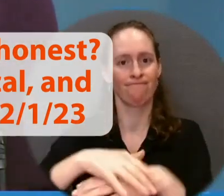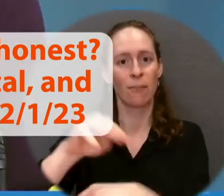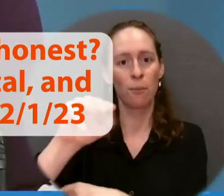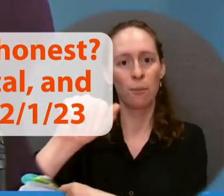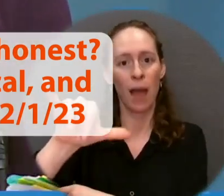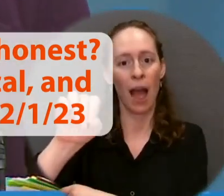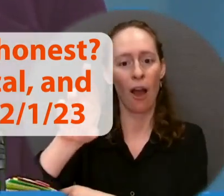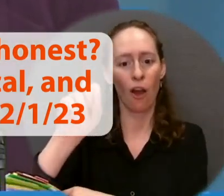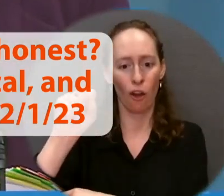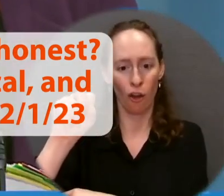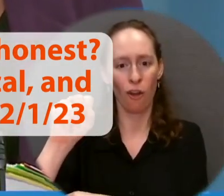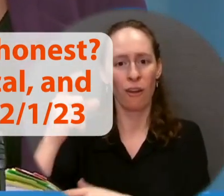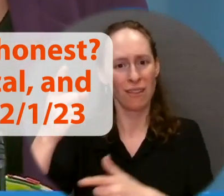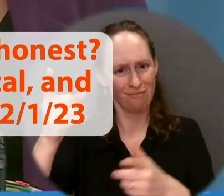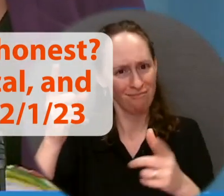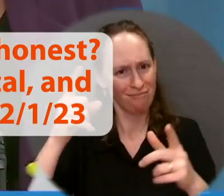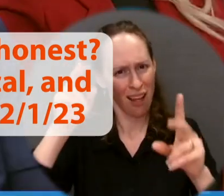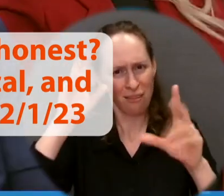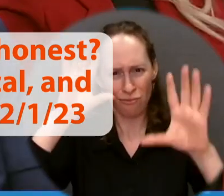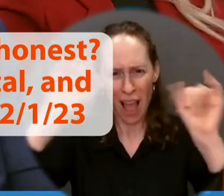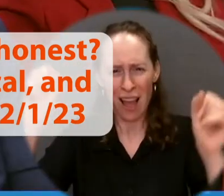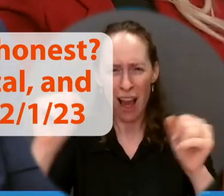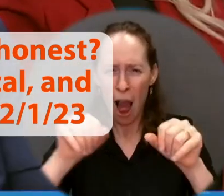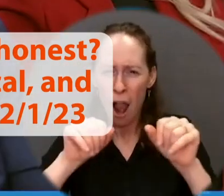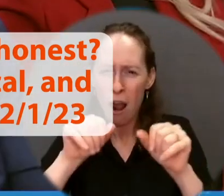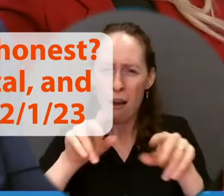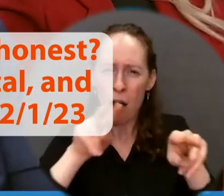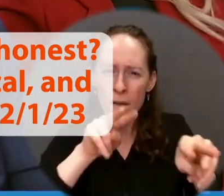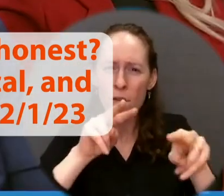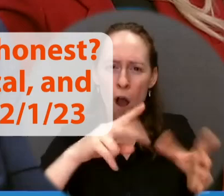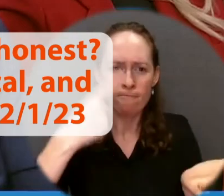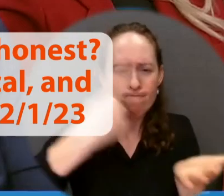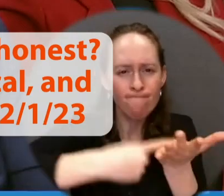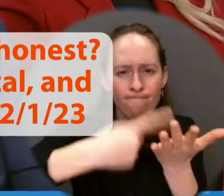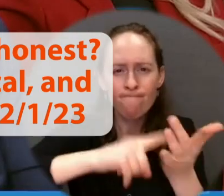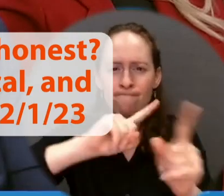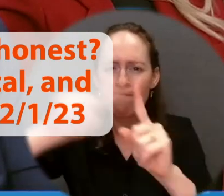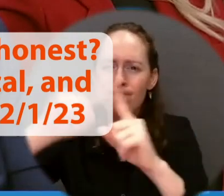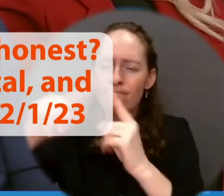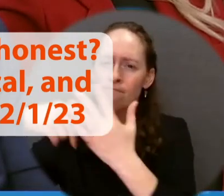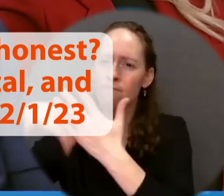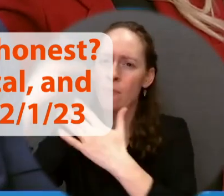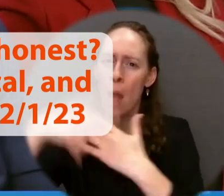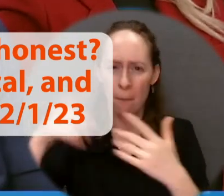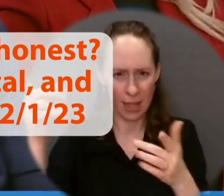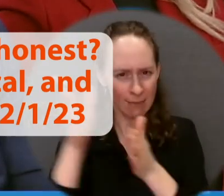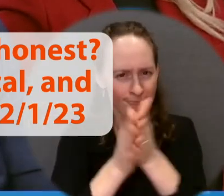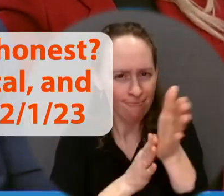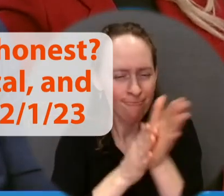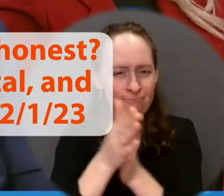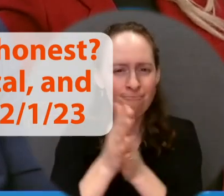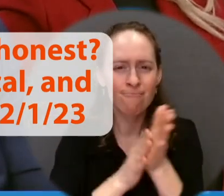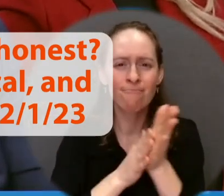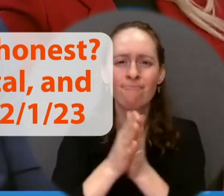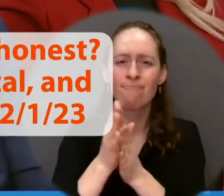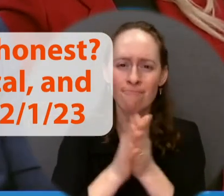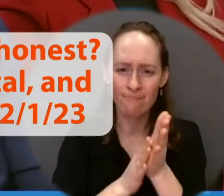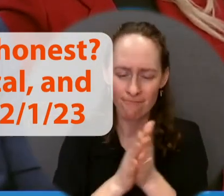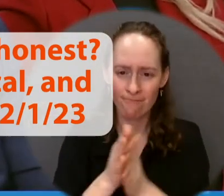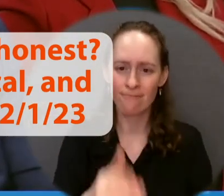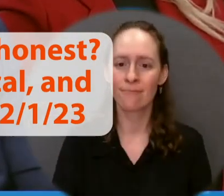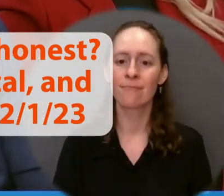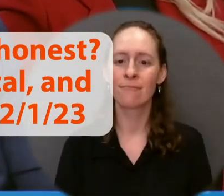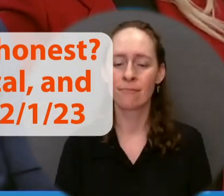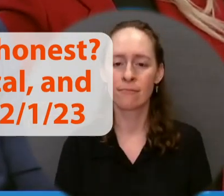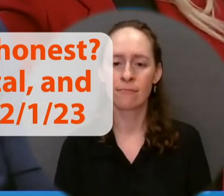on entitlements. The House Speaker on Sunday on Face the Nation was asked if he was going to propose cuts to Medicare and Social Security, and he